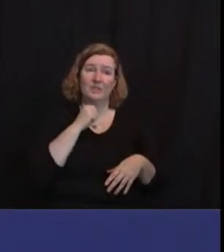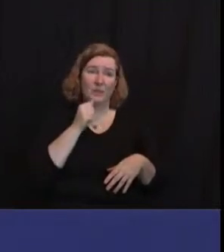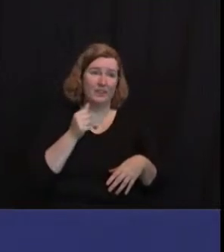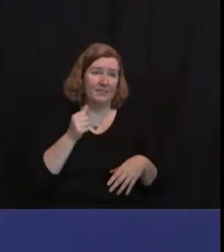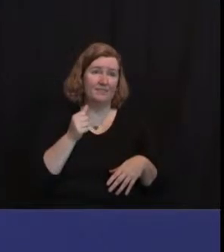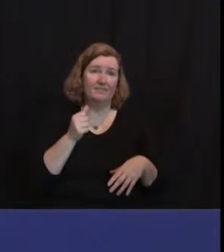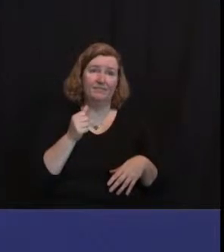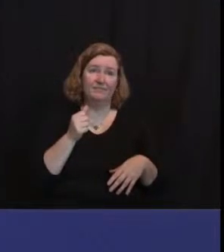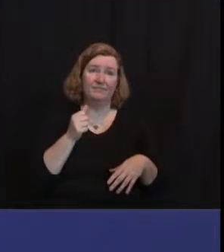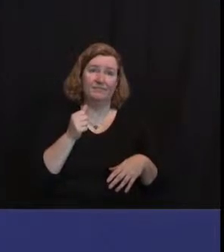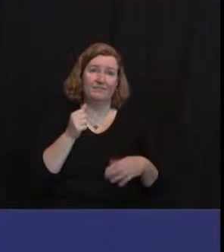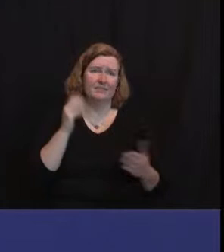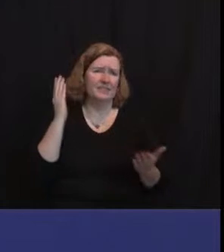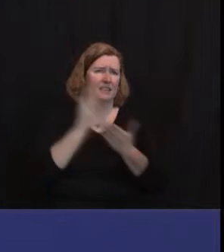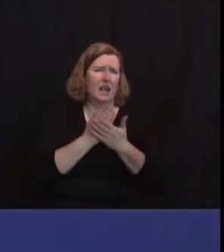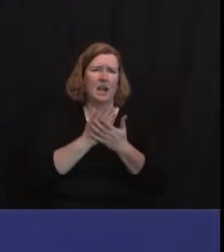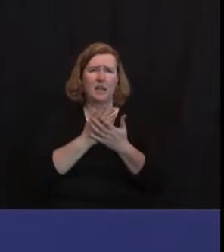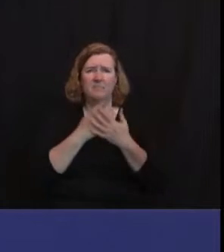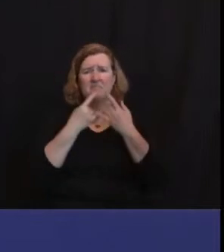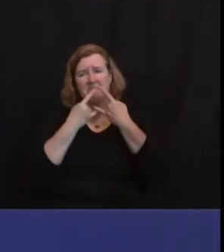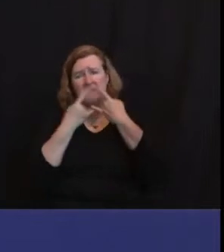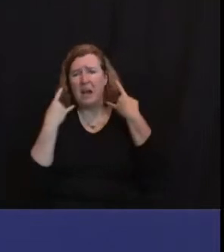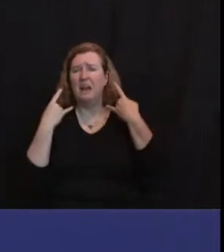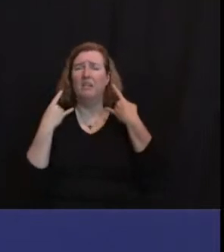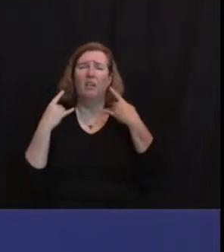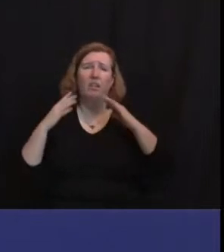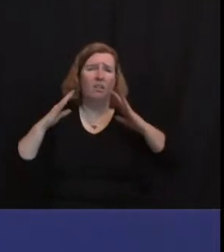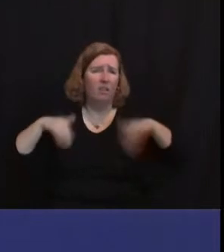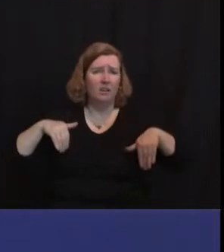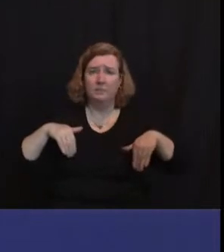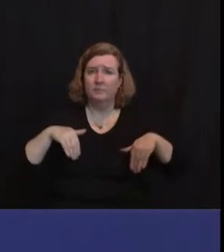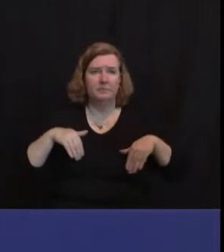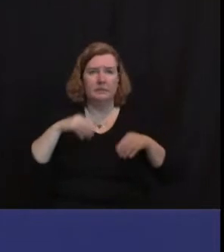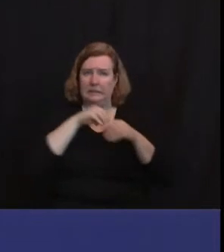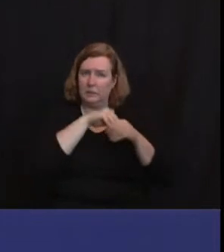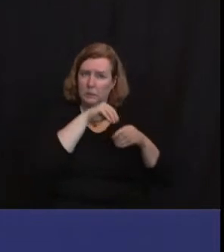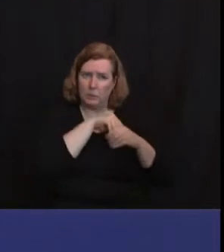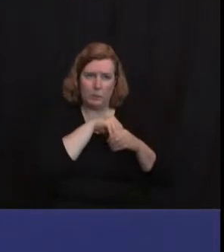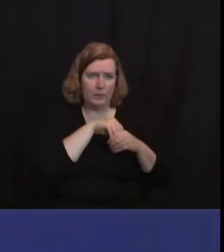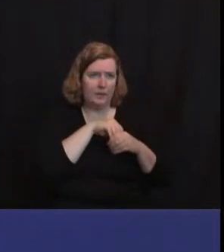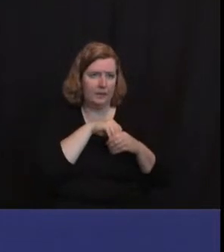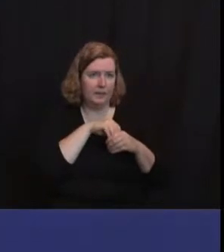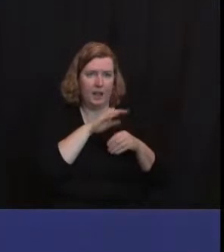by Memorial Day, indoors at least. I don't see that. I just don't see it.